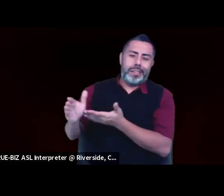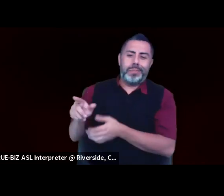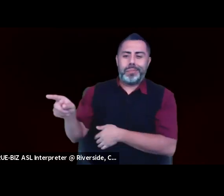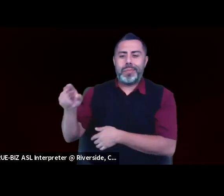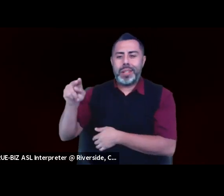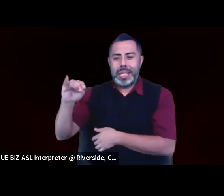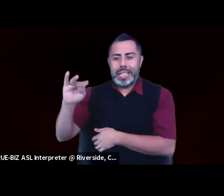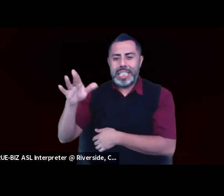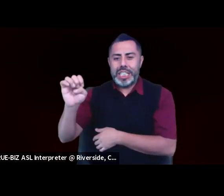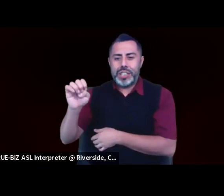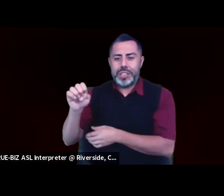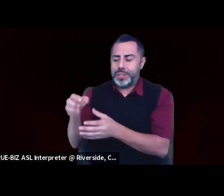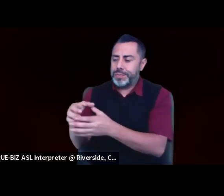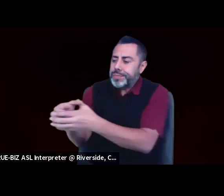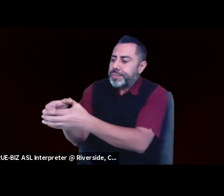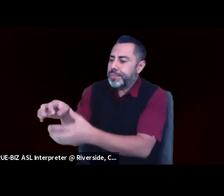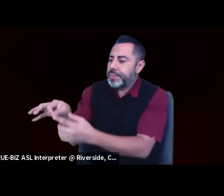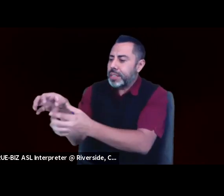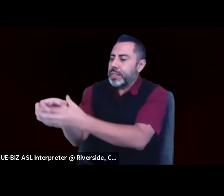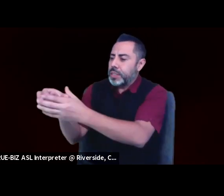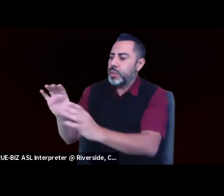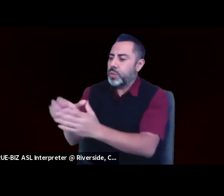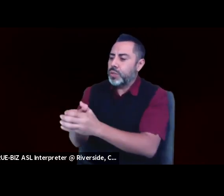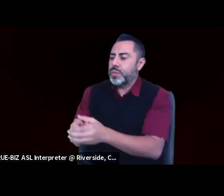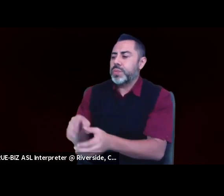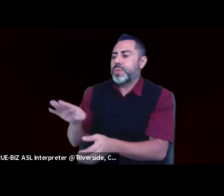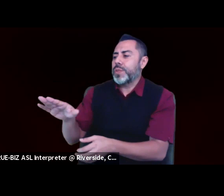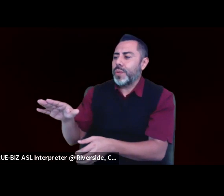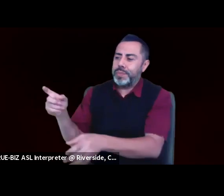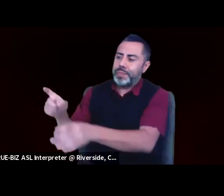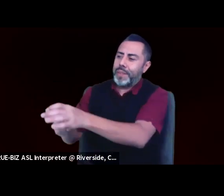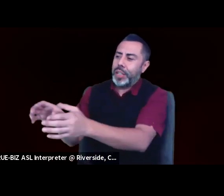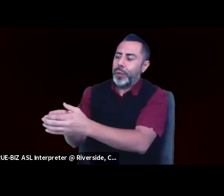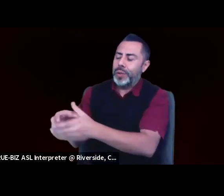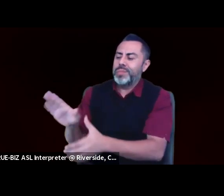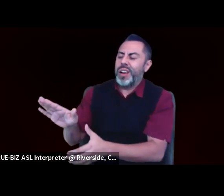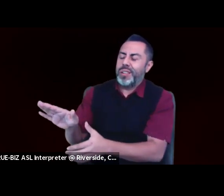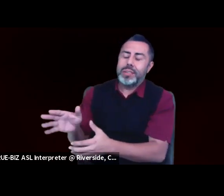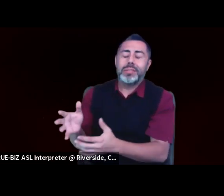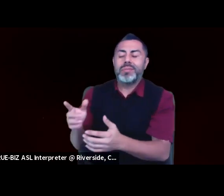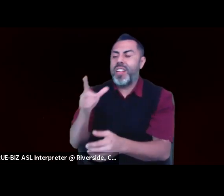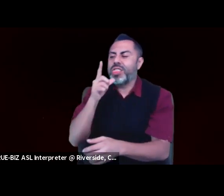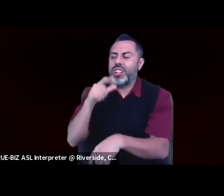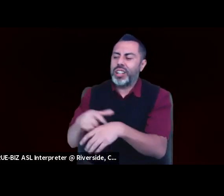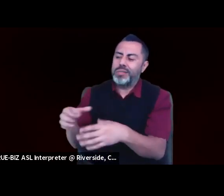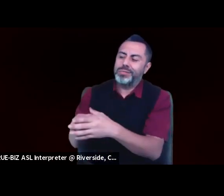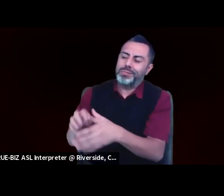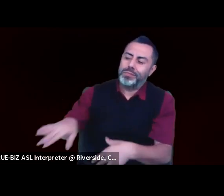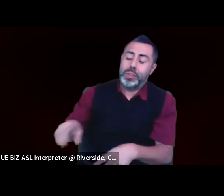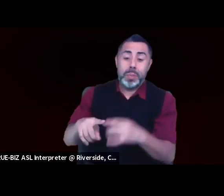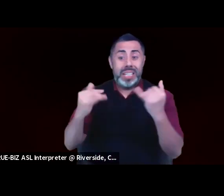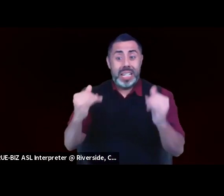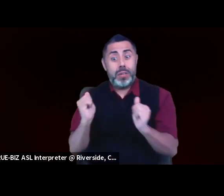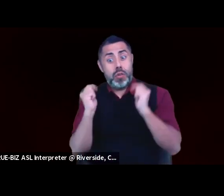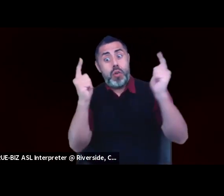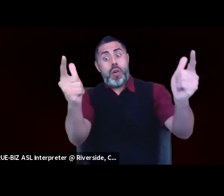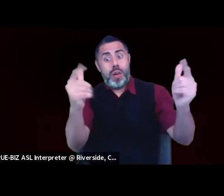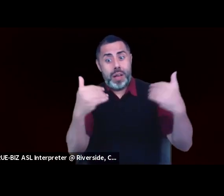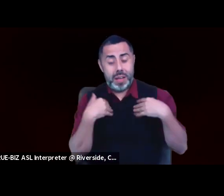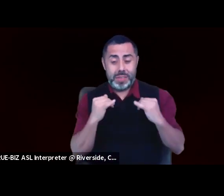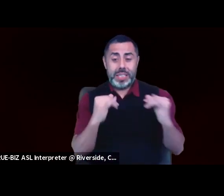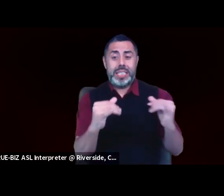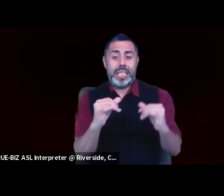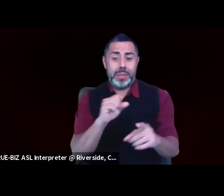that you can meet with at lunch, when now that it's a universal reality and we all need it, people seem more ready for the conversation. I've